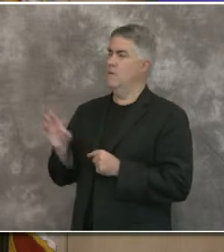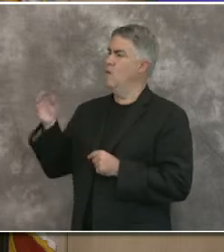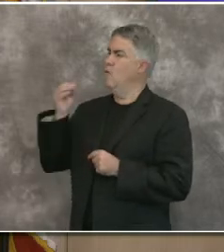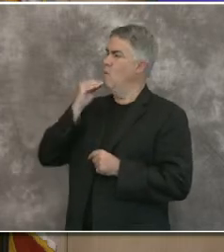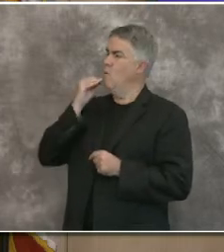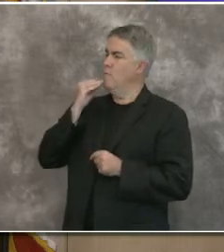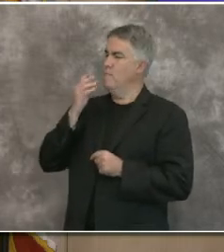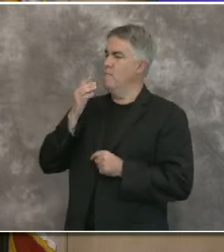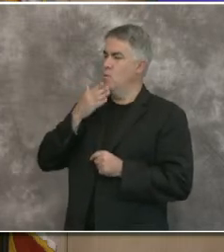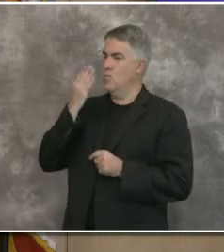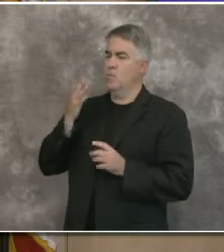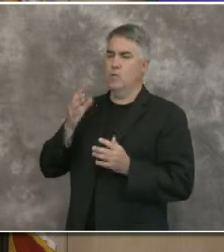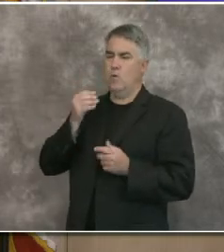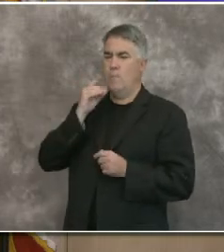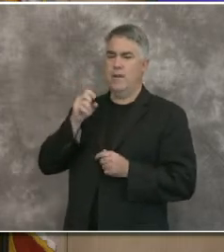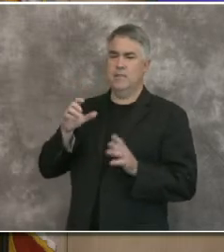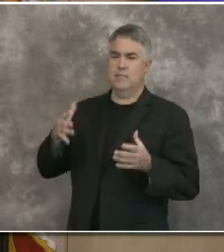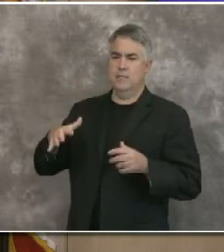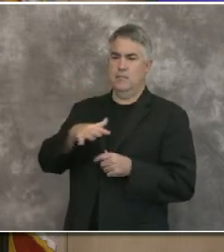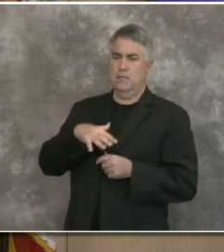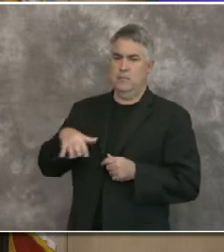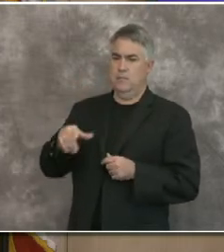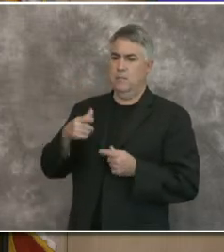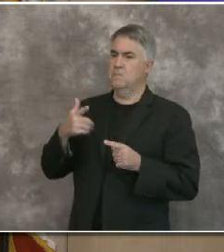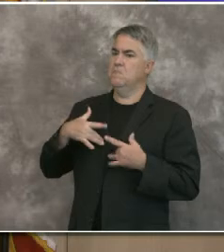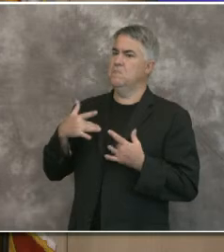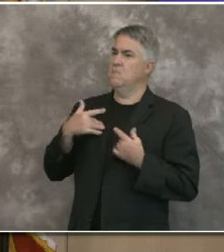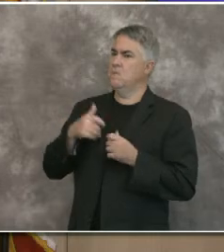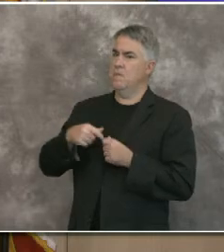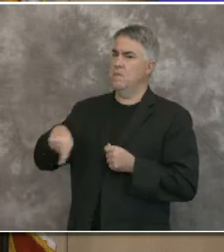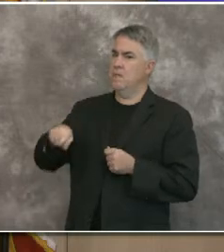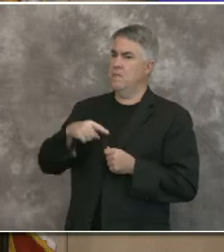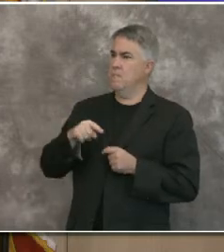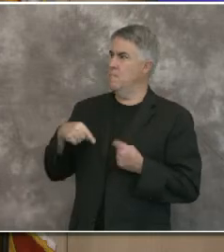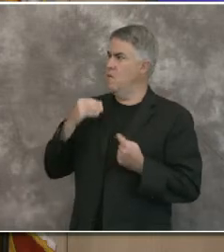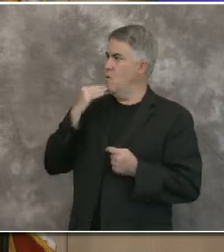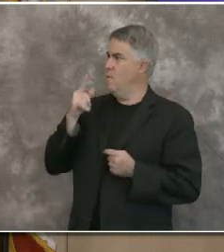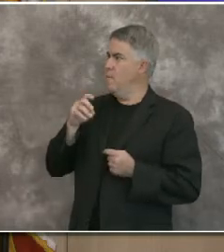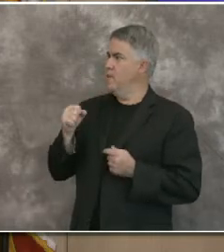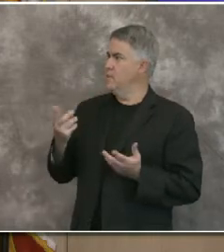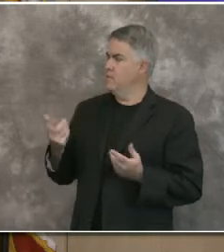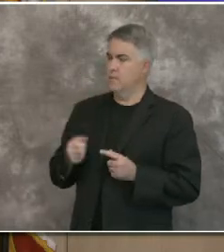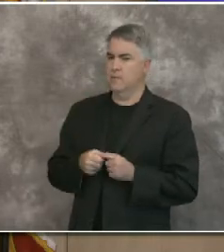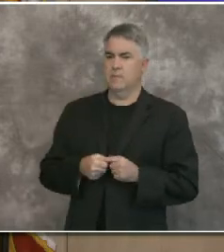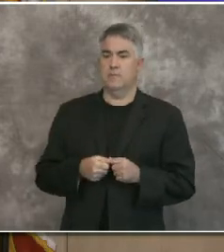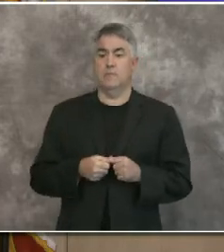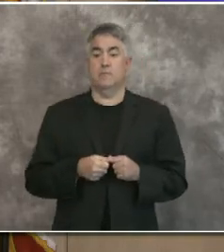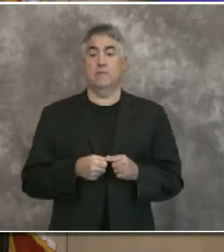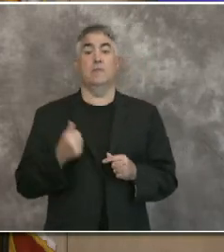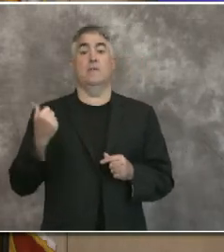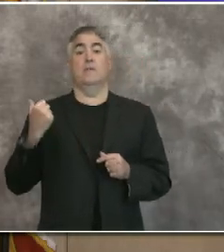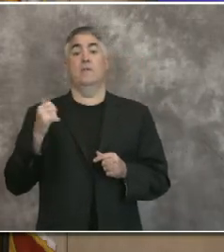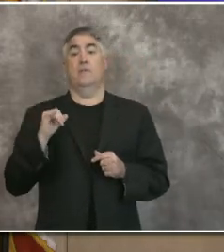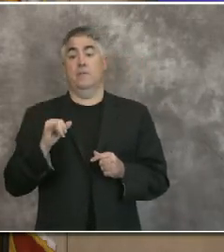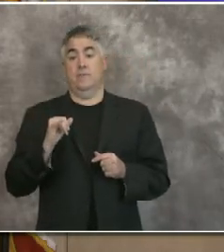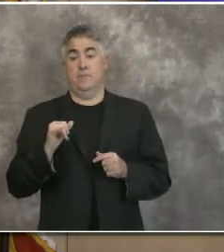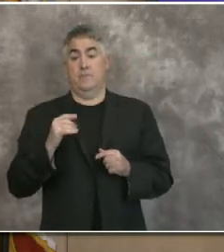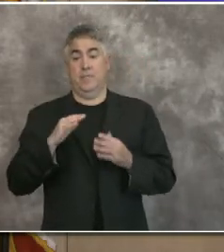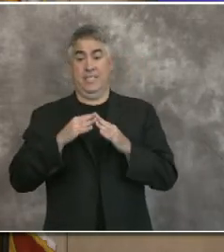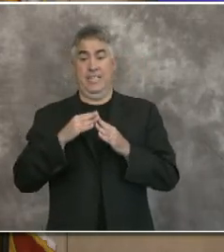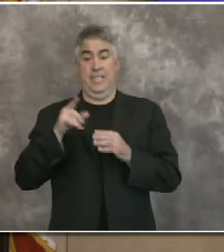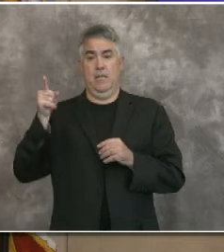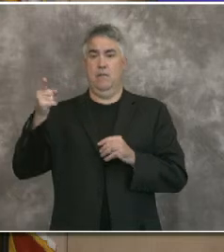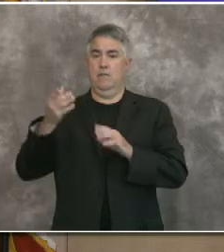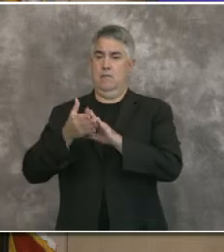of cases there. What's the situation with the homeless population? Yeah, so the city, which is running and administering the convention center, is